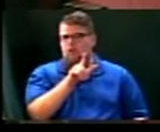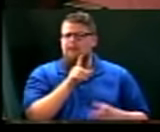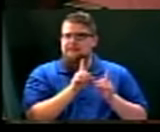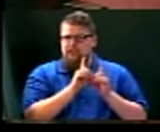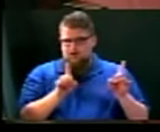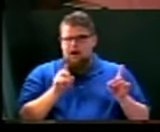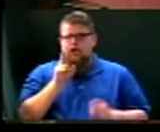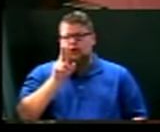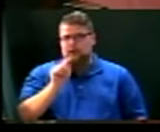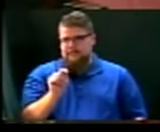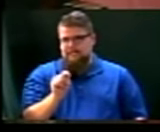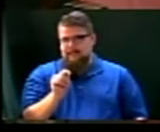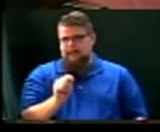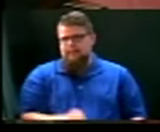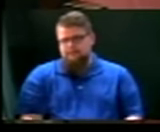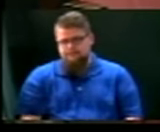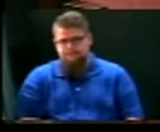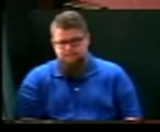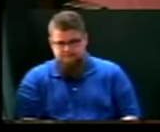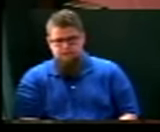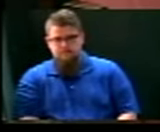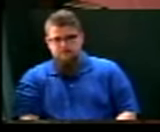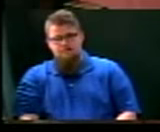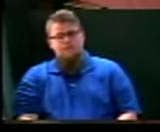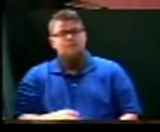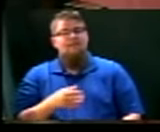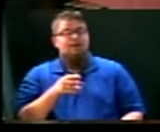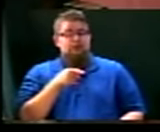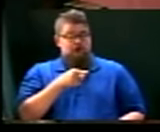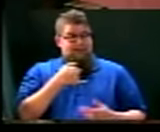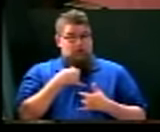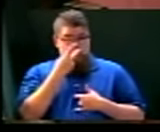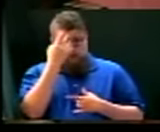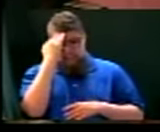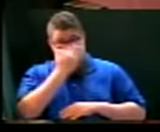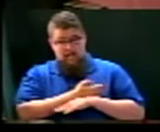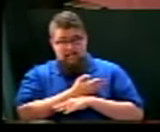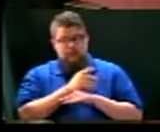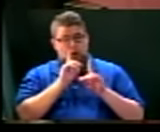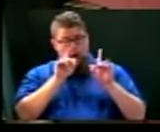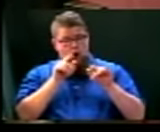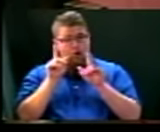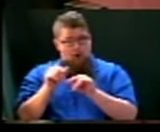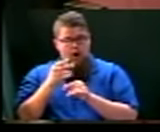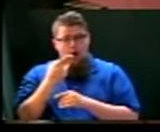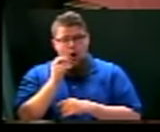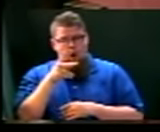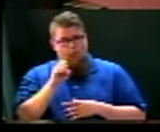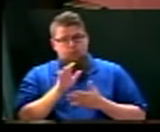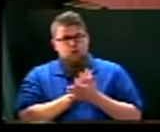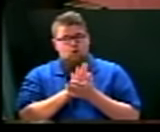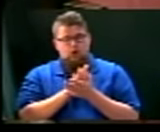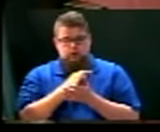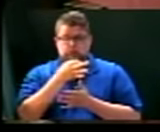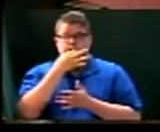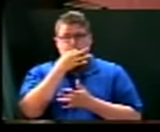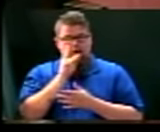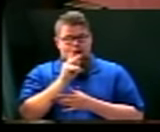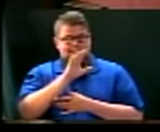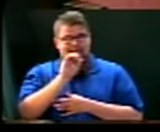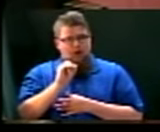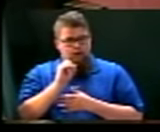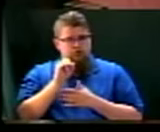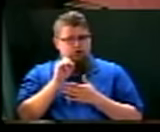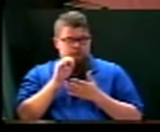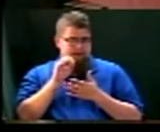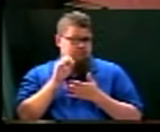the University of Tennessee. Amber currently has two sons, Teddy and Hope, who will soon become Knox County School students, and so